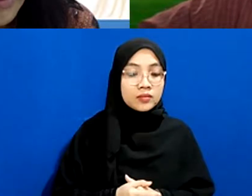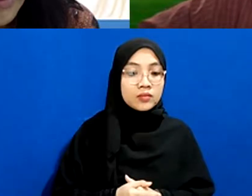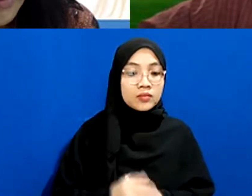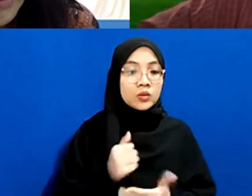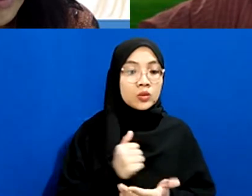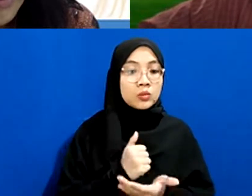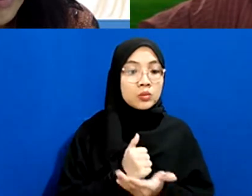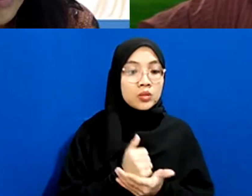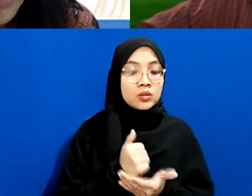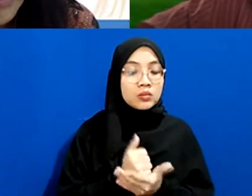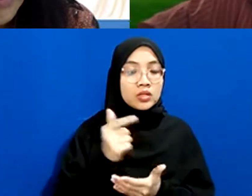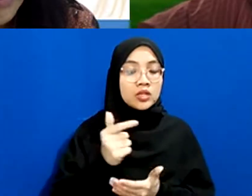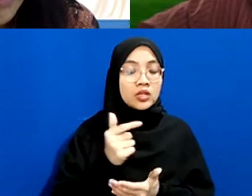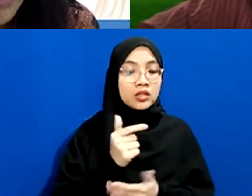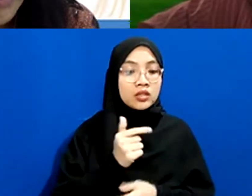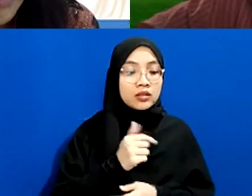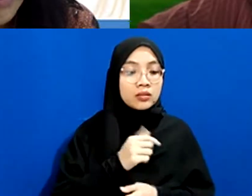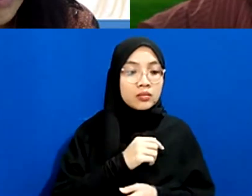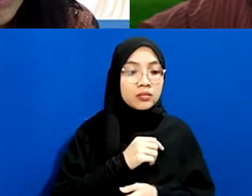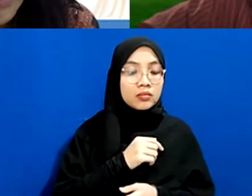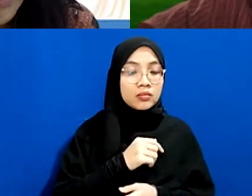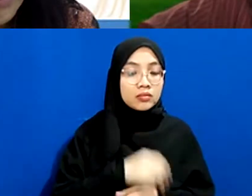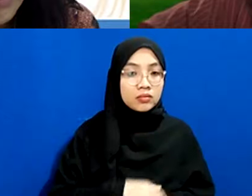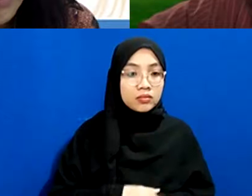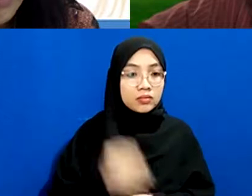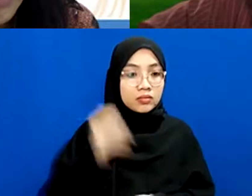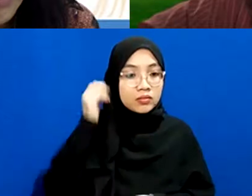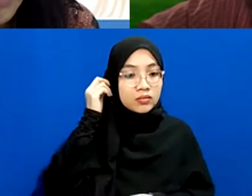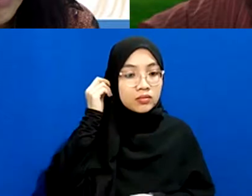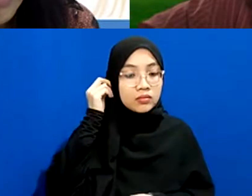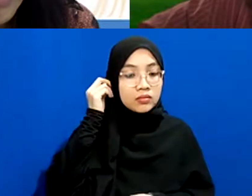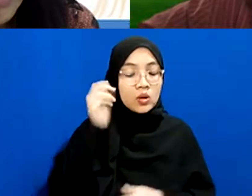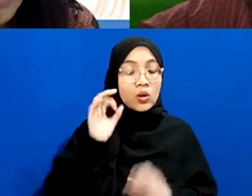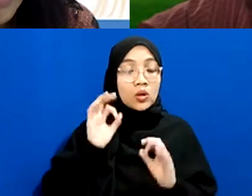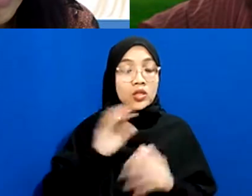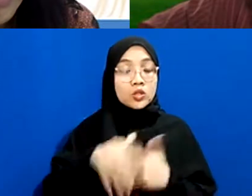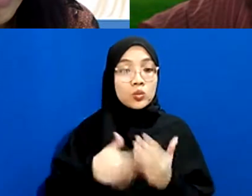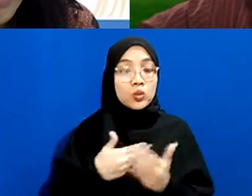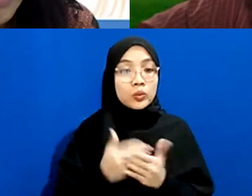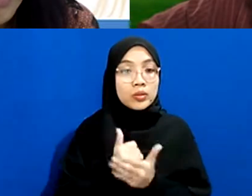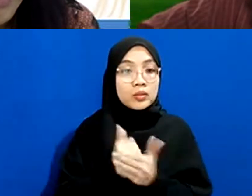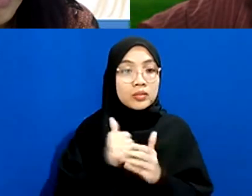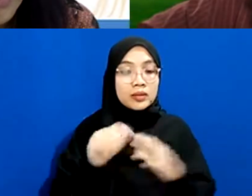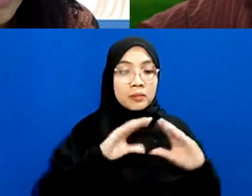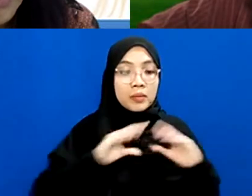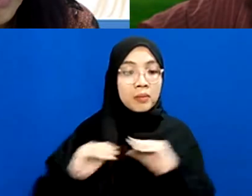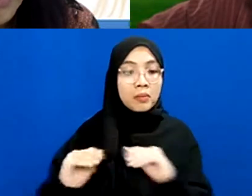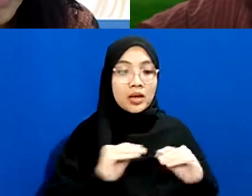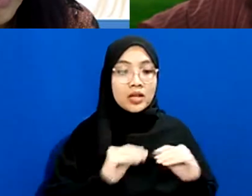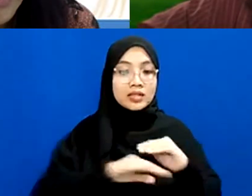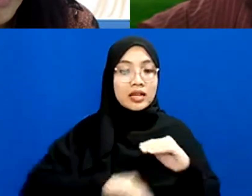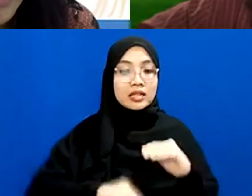of concept of inclusivity in Indonesia, to the point of almost